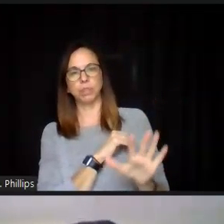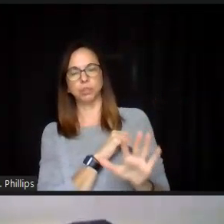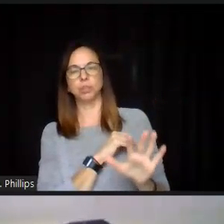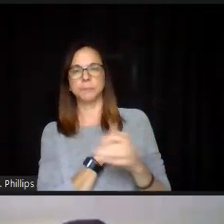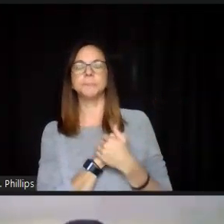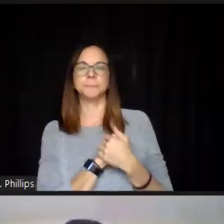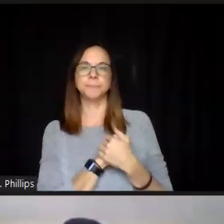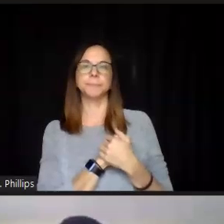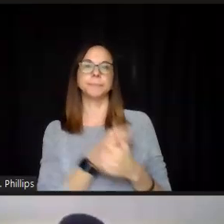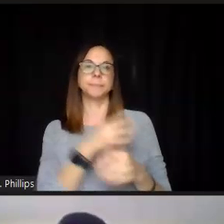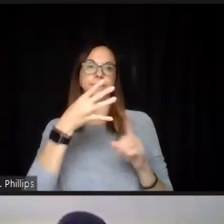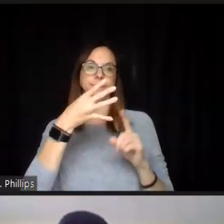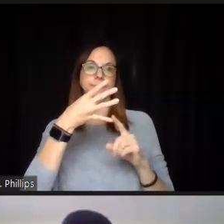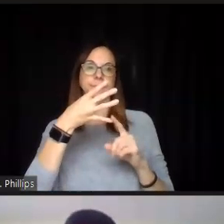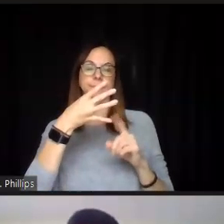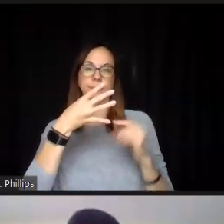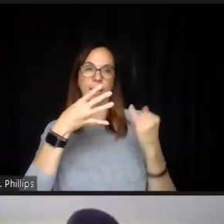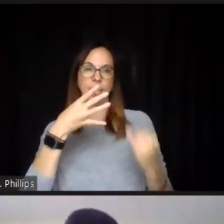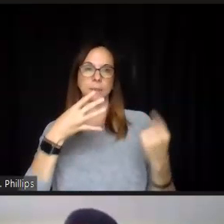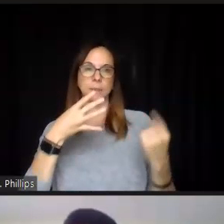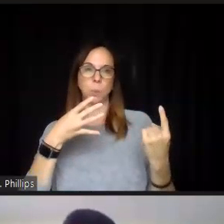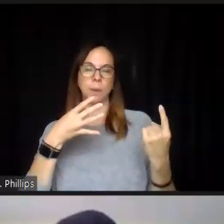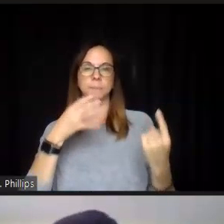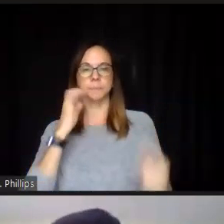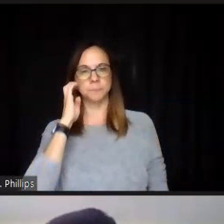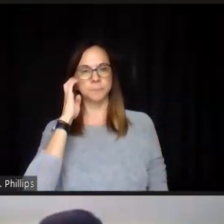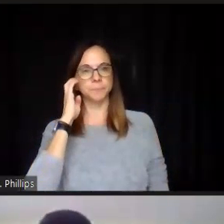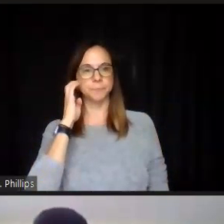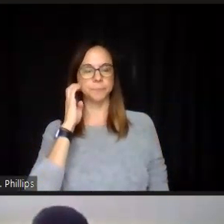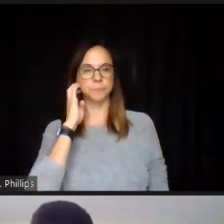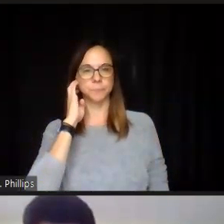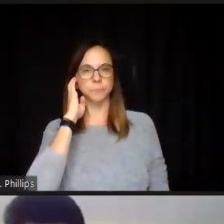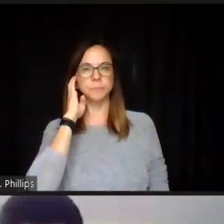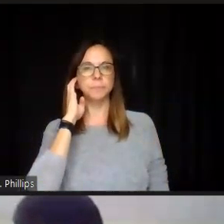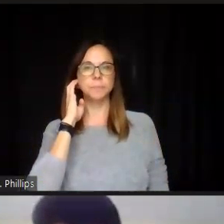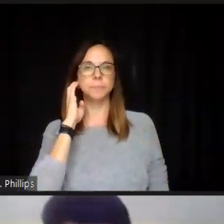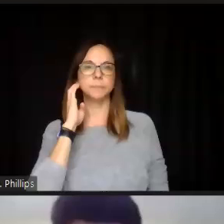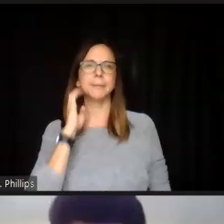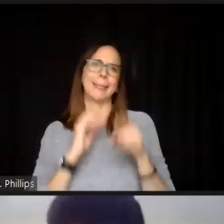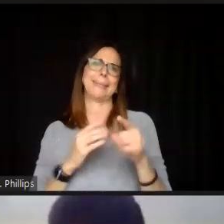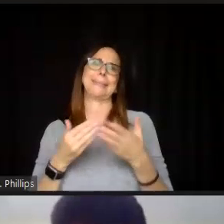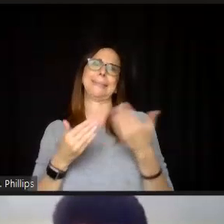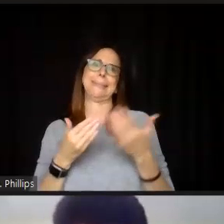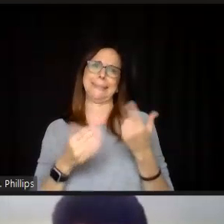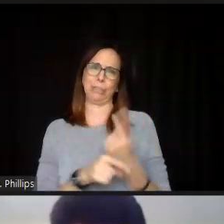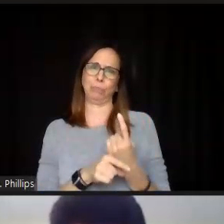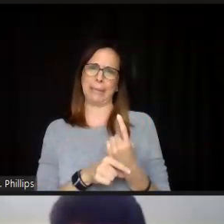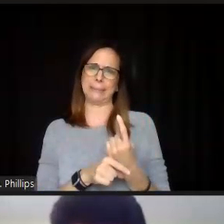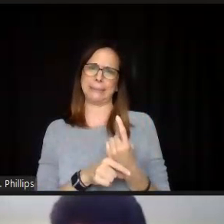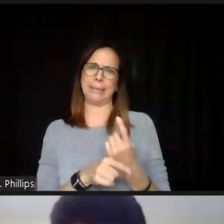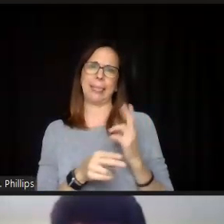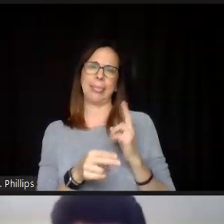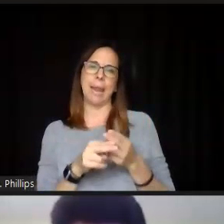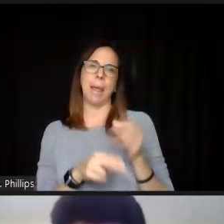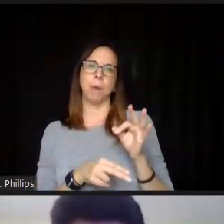All right. And so here is the last one. This one's ridiculously easy, right? What's the